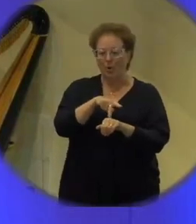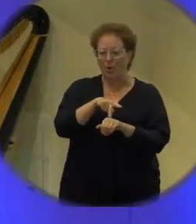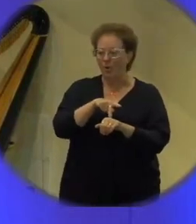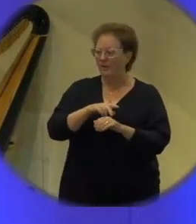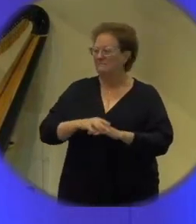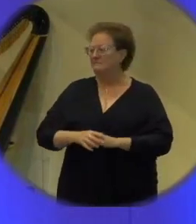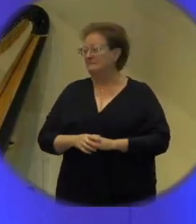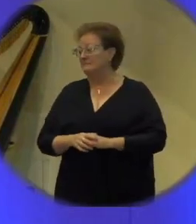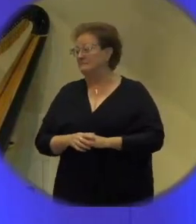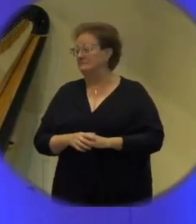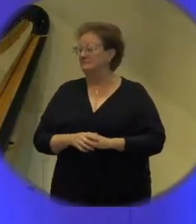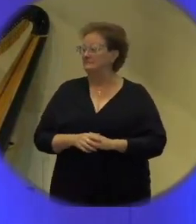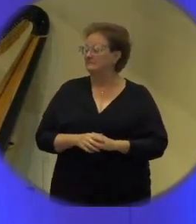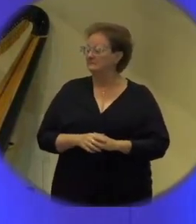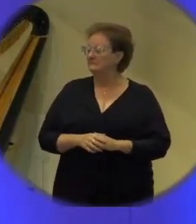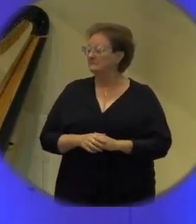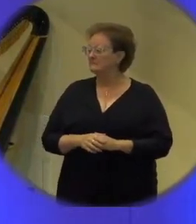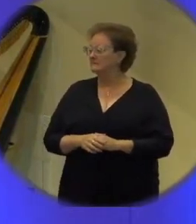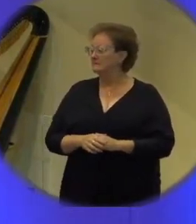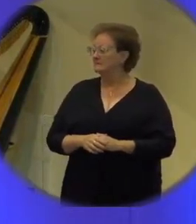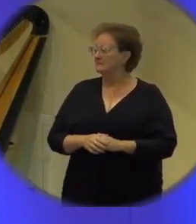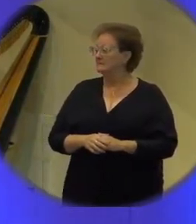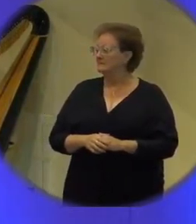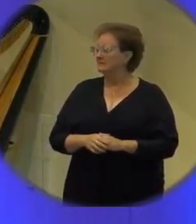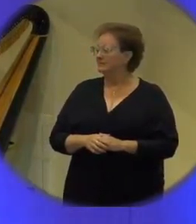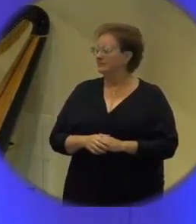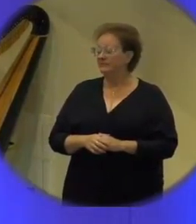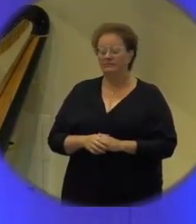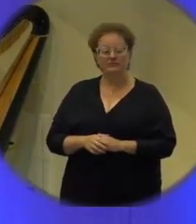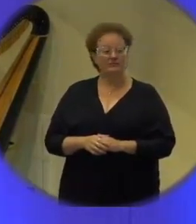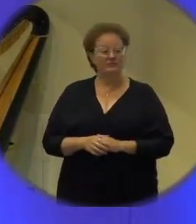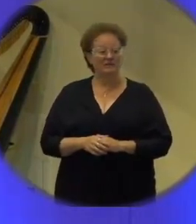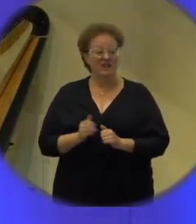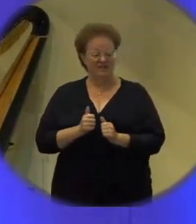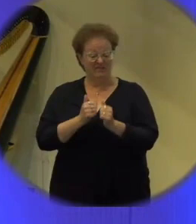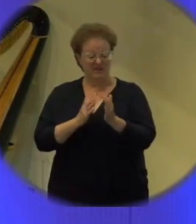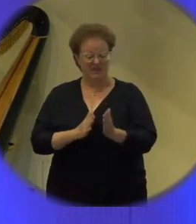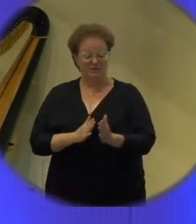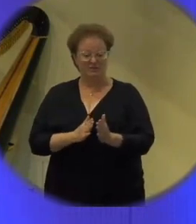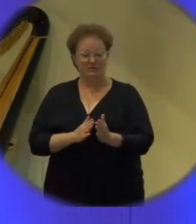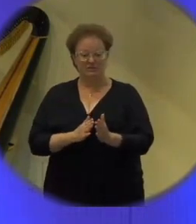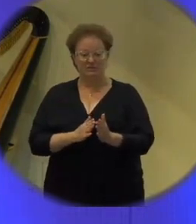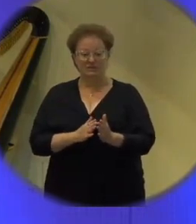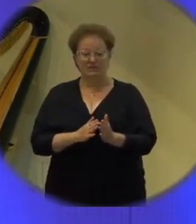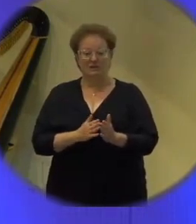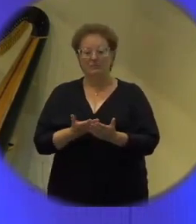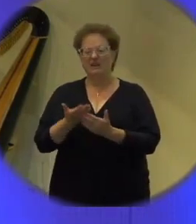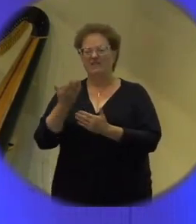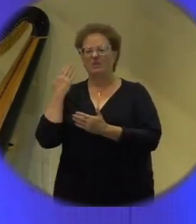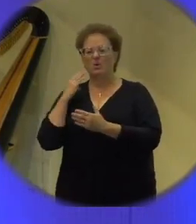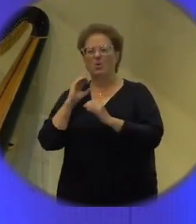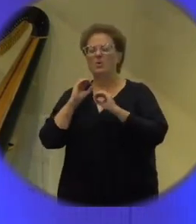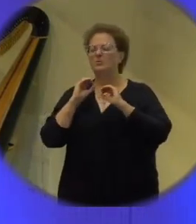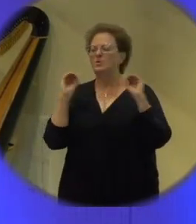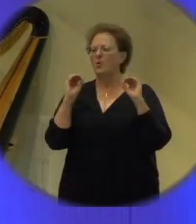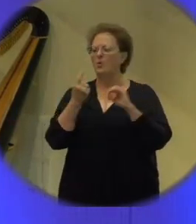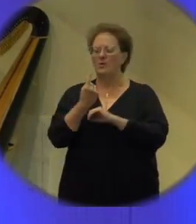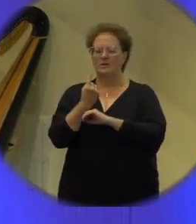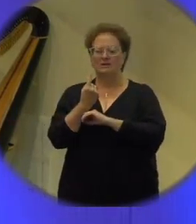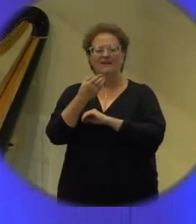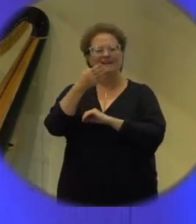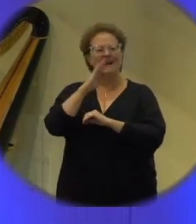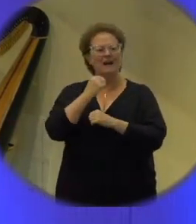right? No, because even the apostles themselves were nobodies that God made